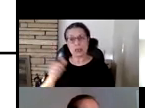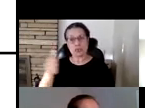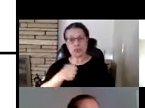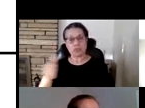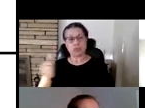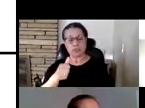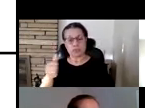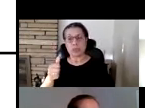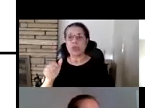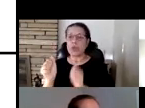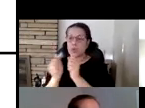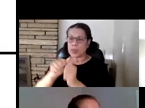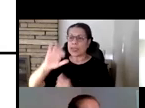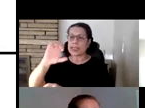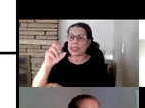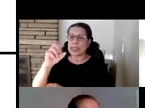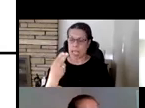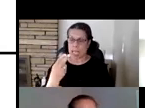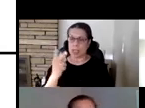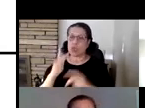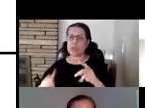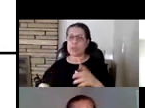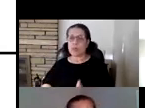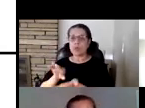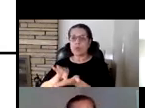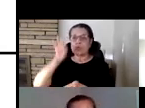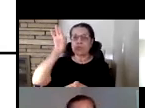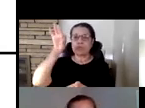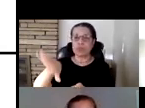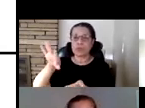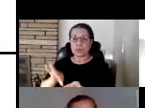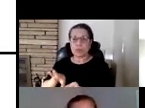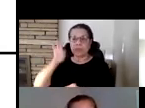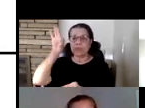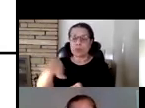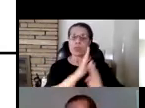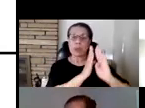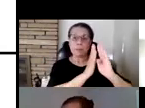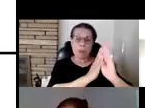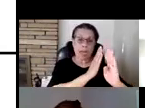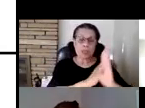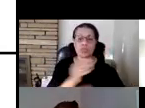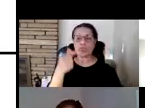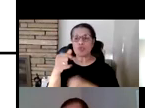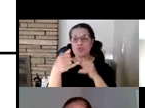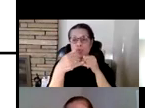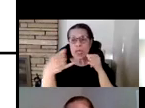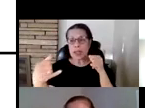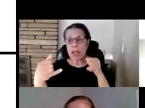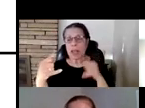are made with cash on board, where people are paying cash as they board either at the bus, the Green Line, or